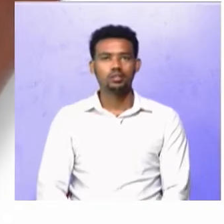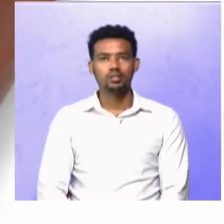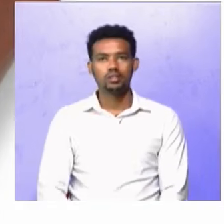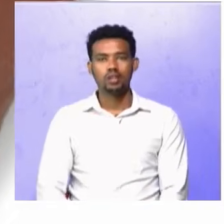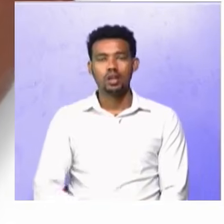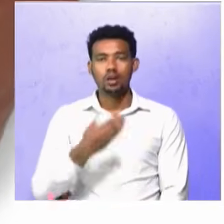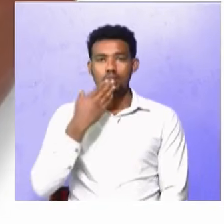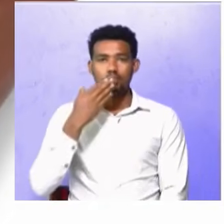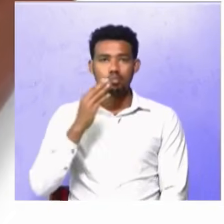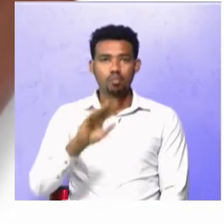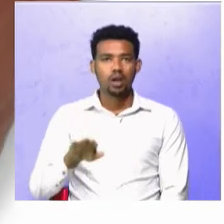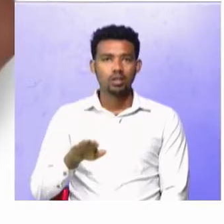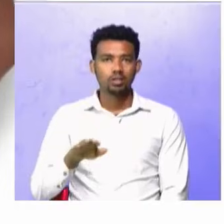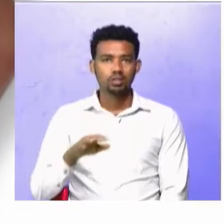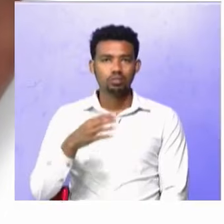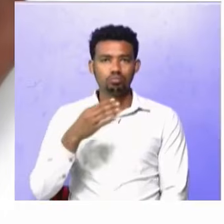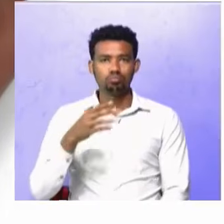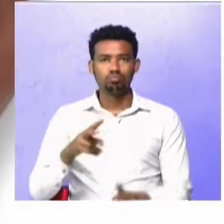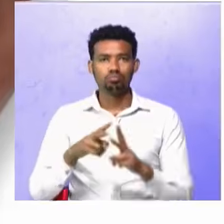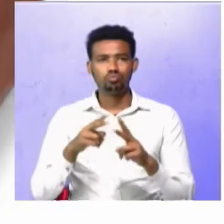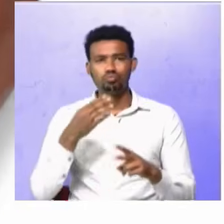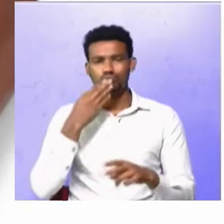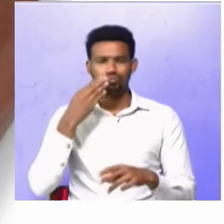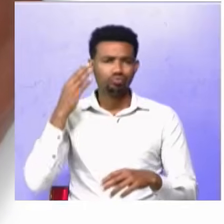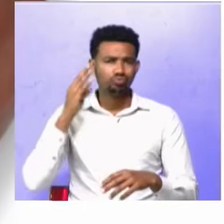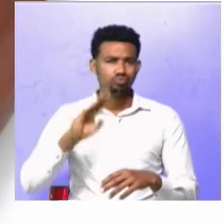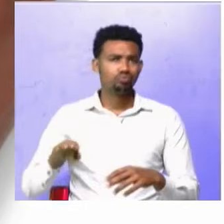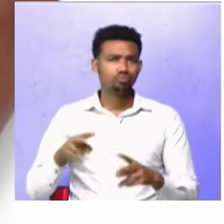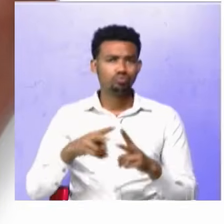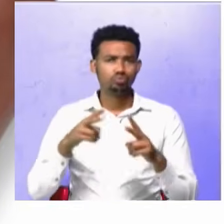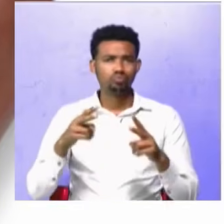bad, worse, worst,